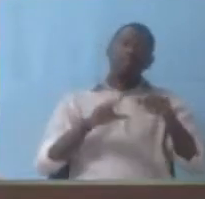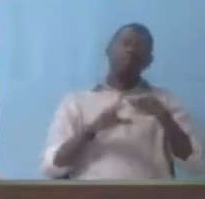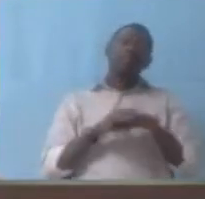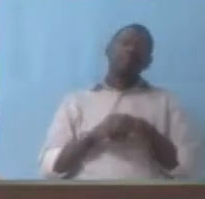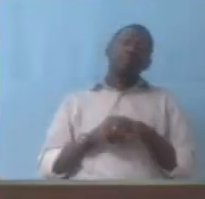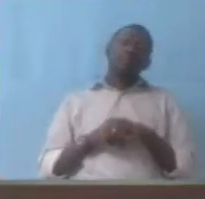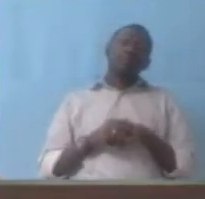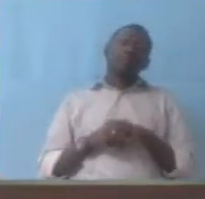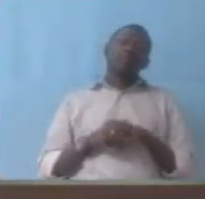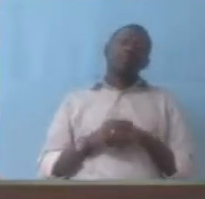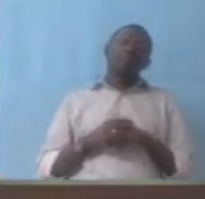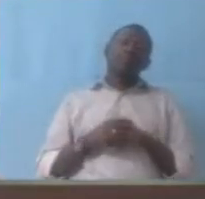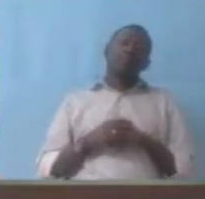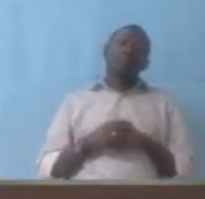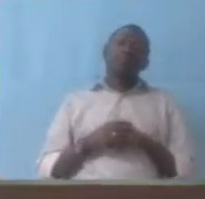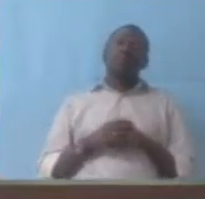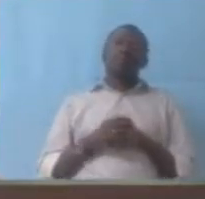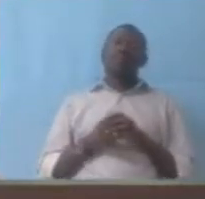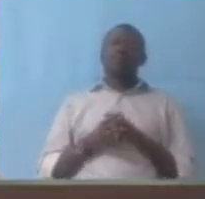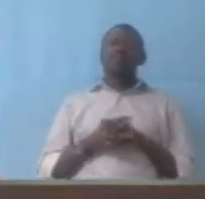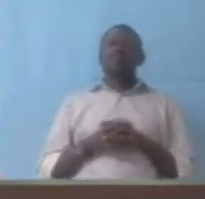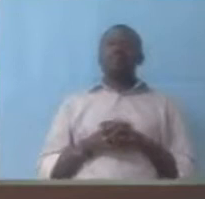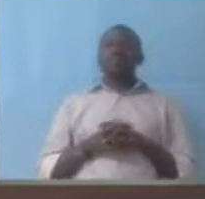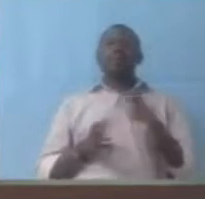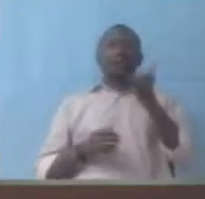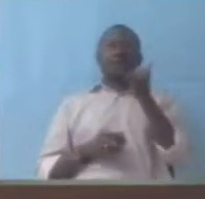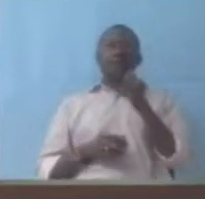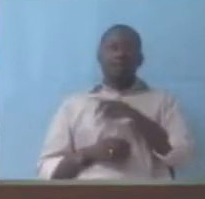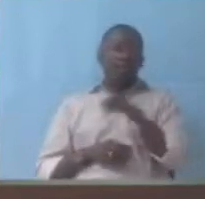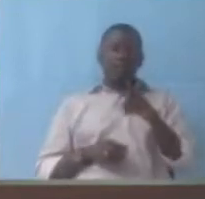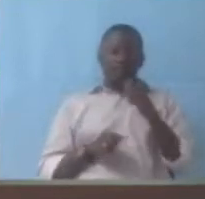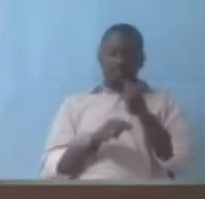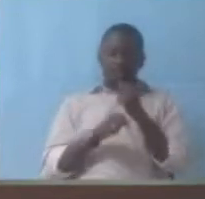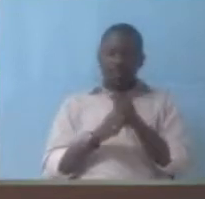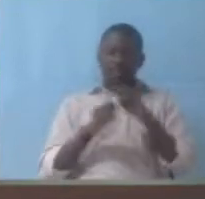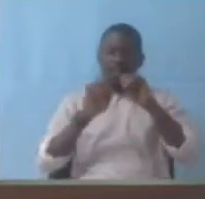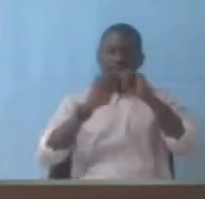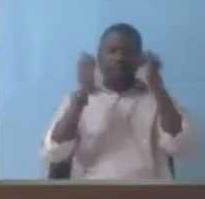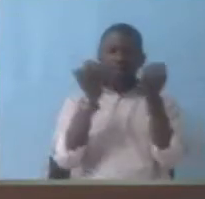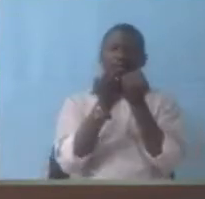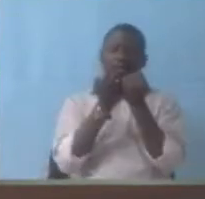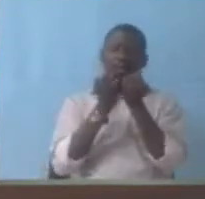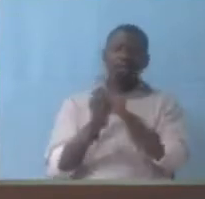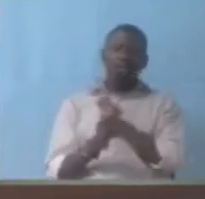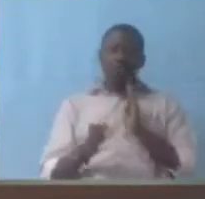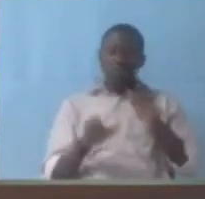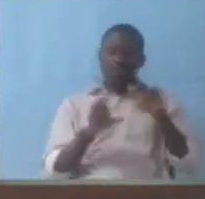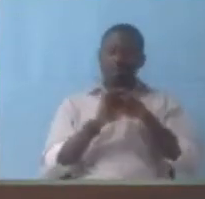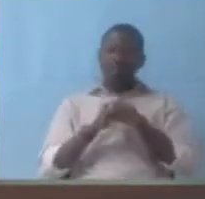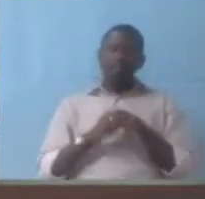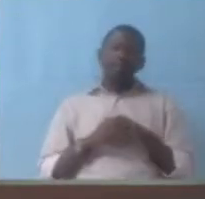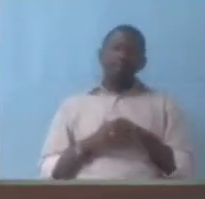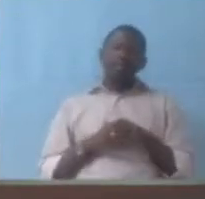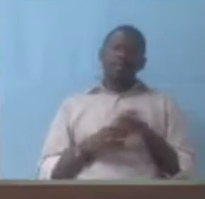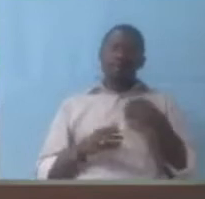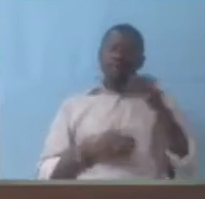dinkra la do miyalon ko president na la cabinet la nyanta taran. Yes, they became the executive. Ay tellu na take kundon ko lutu. And I'm